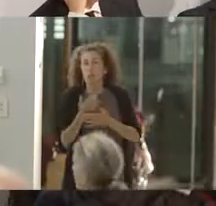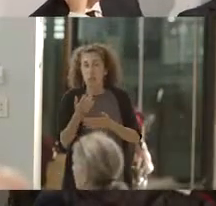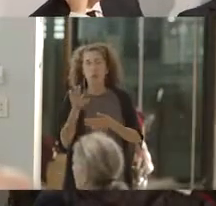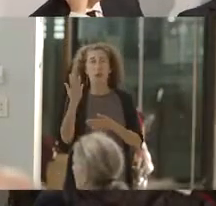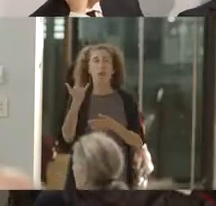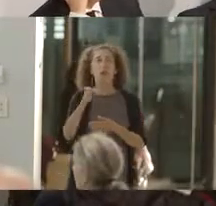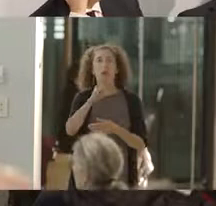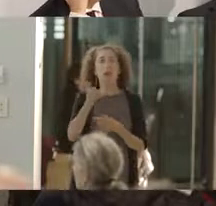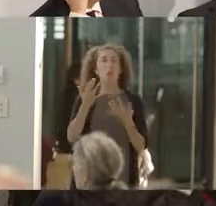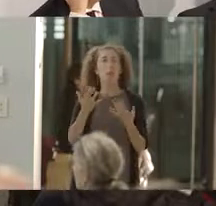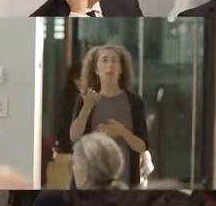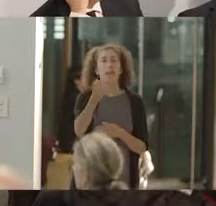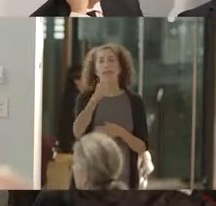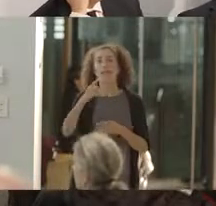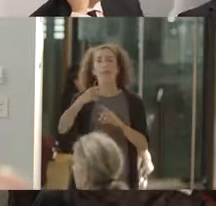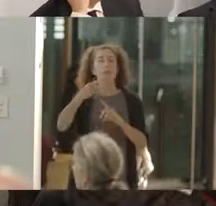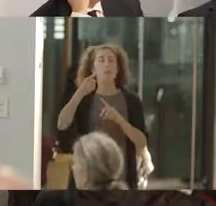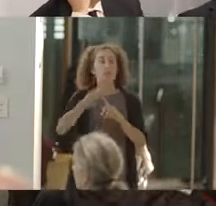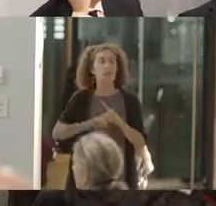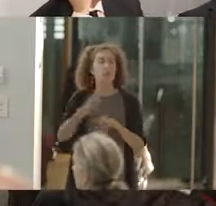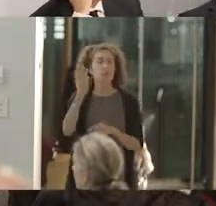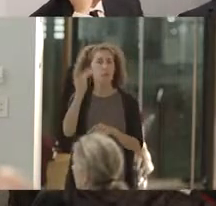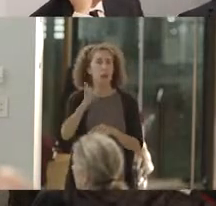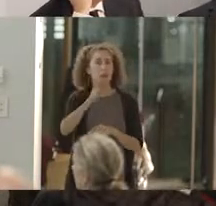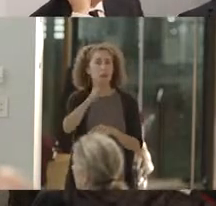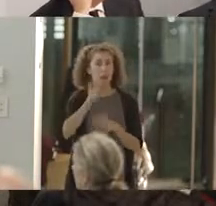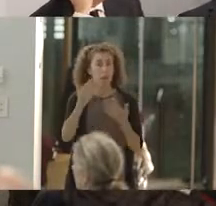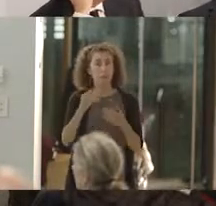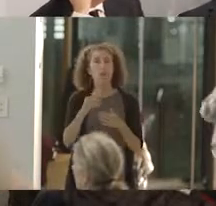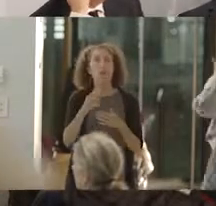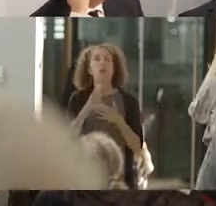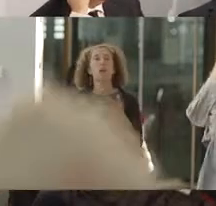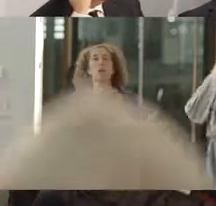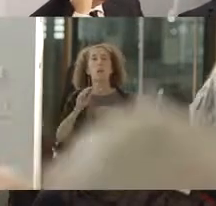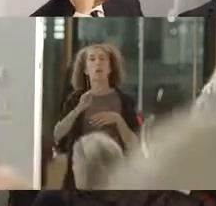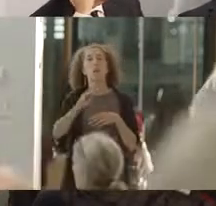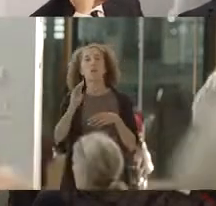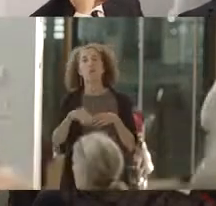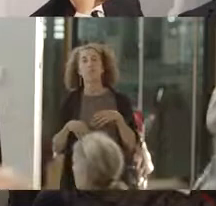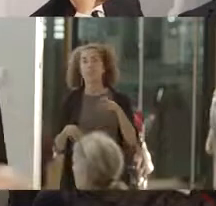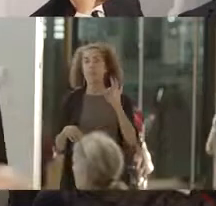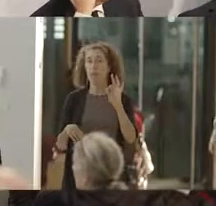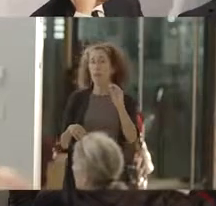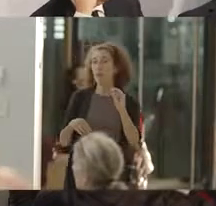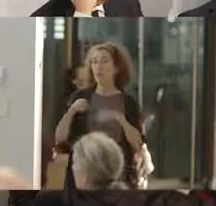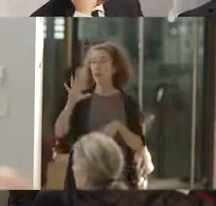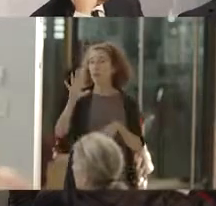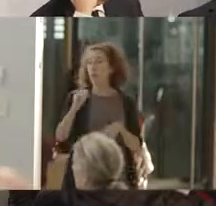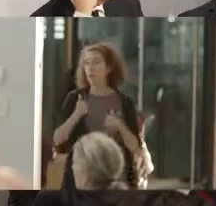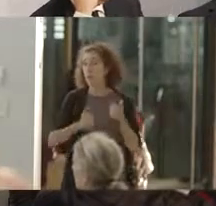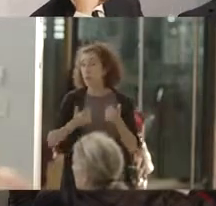18 months to see what the new levels are? What percent, 90 versus 50, is being used as a plan?